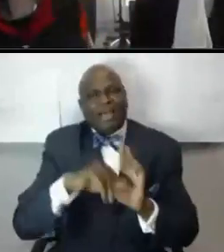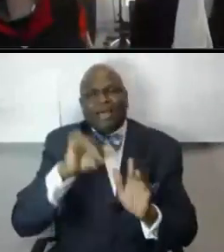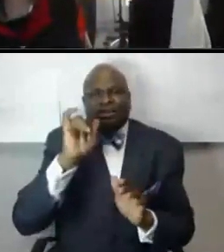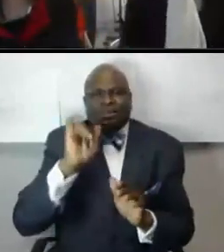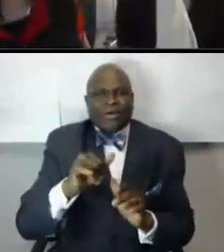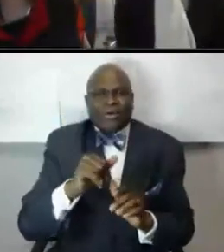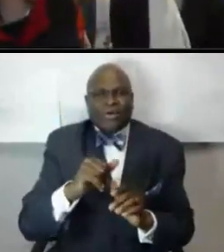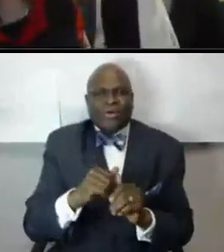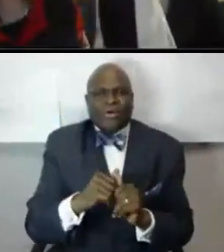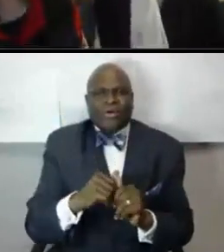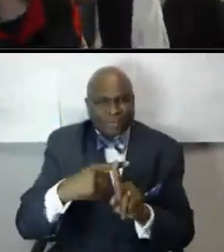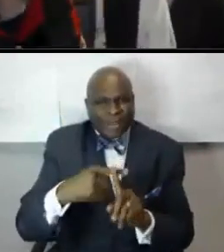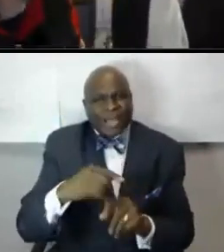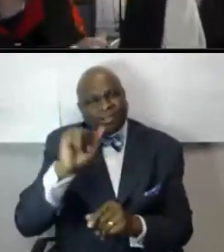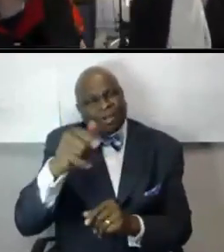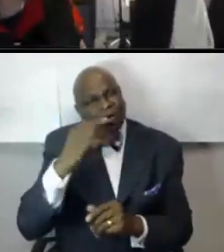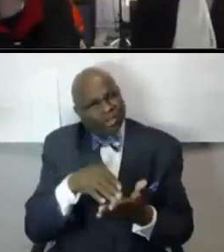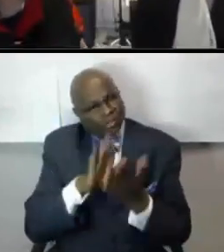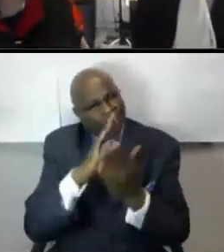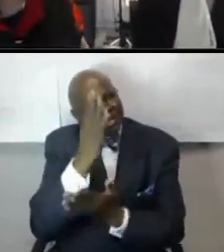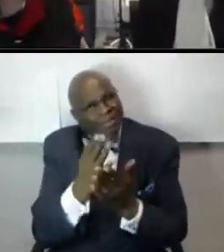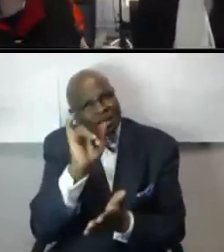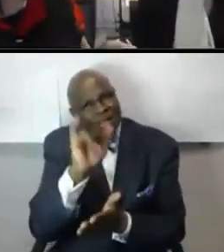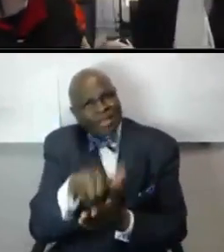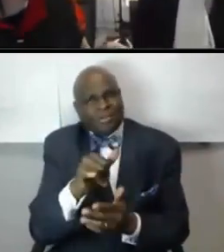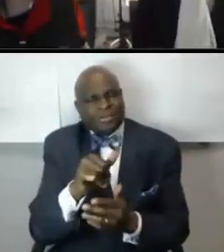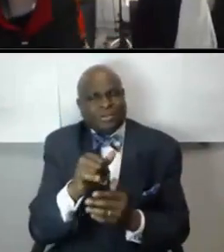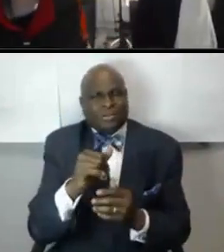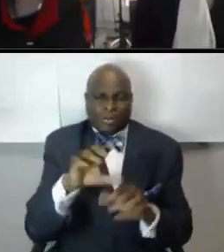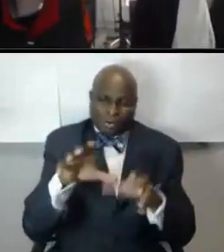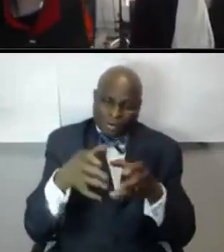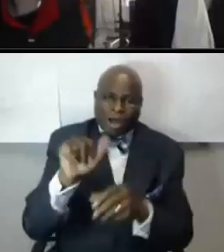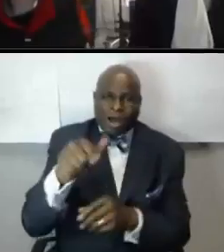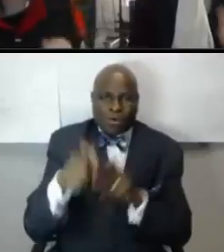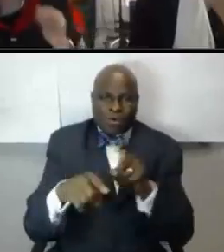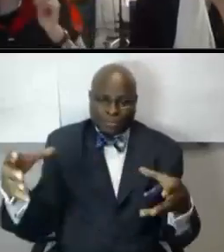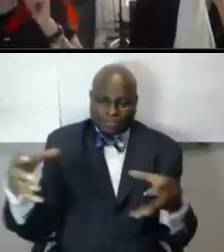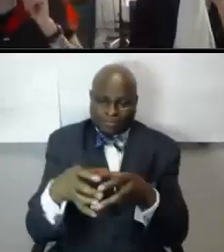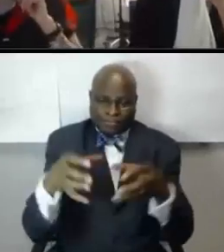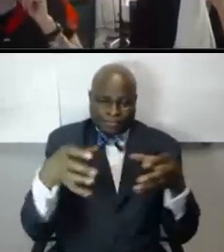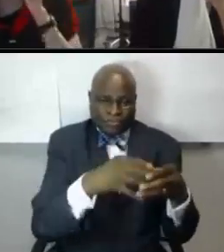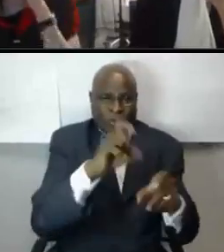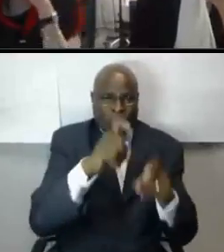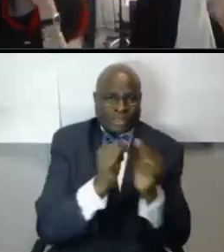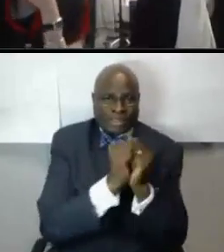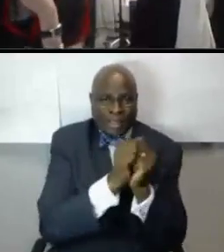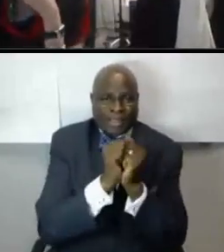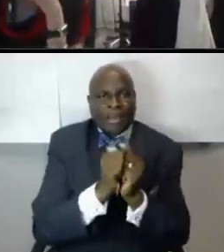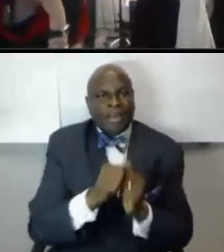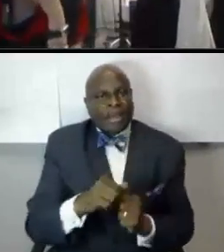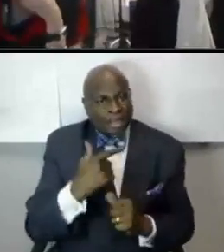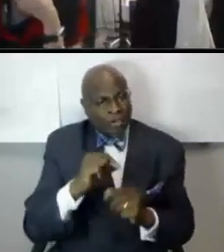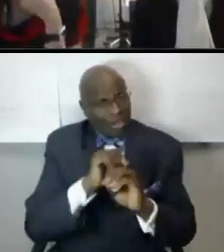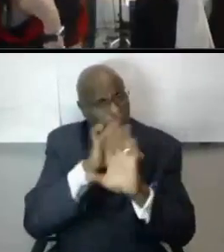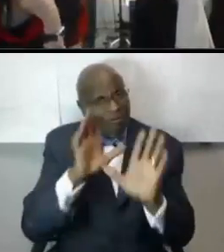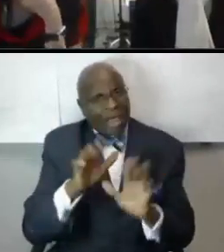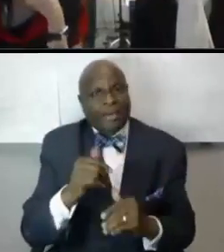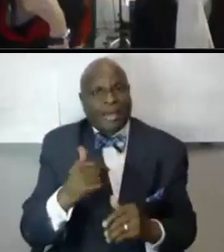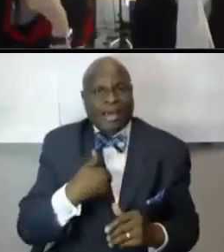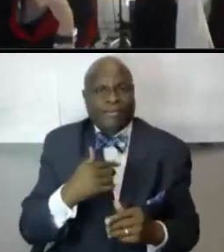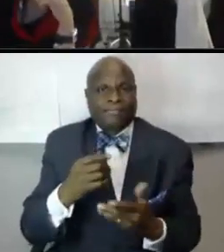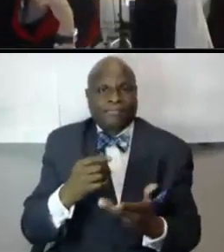address some of those and lump those with a couple of other questions that came your way. Sure. Just could you clarify? I haven't